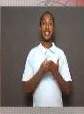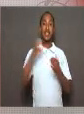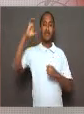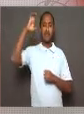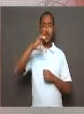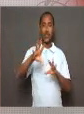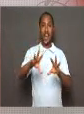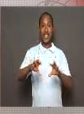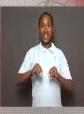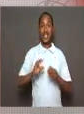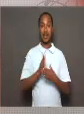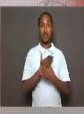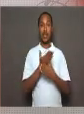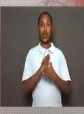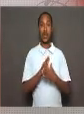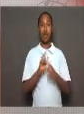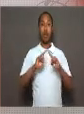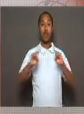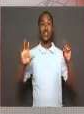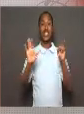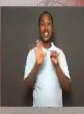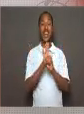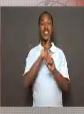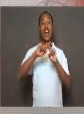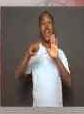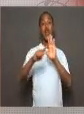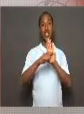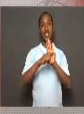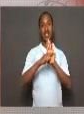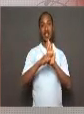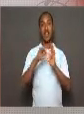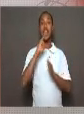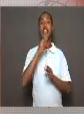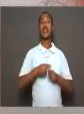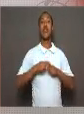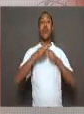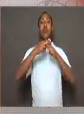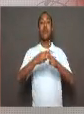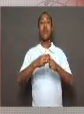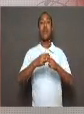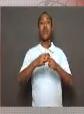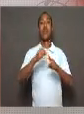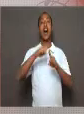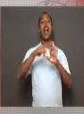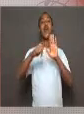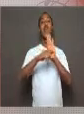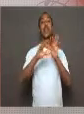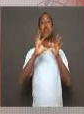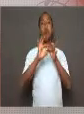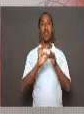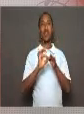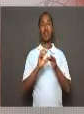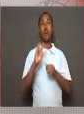This force of attraction between oppositely charged ions is called an ionic